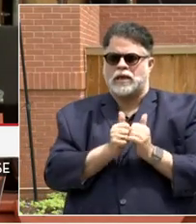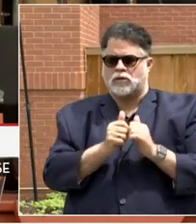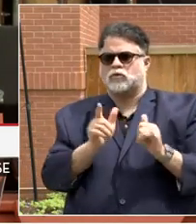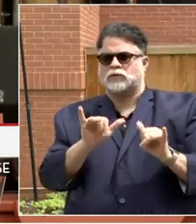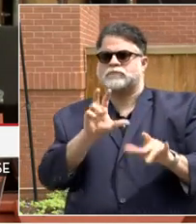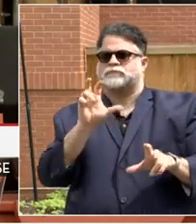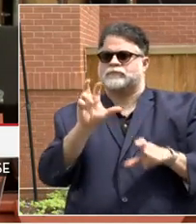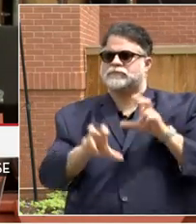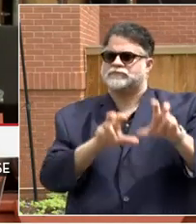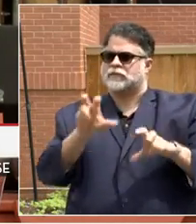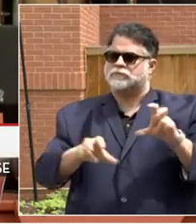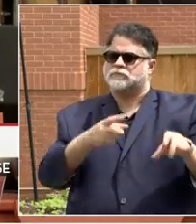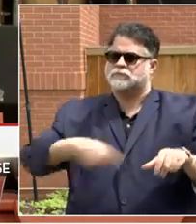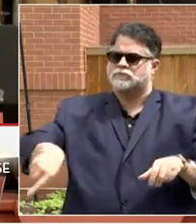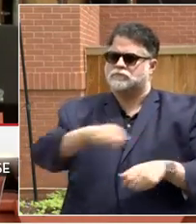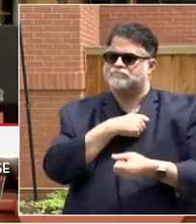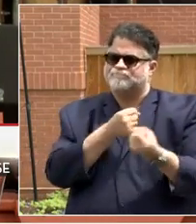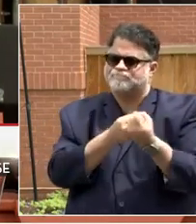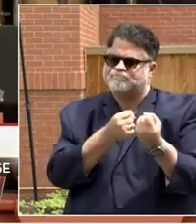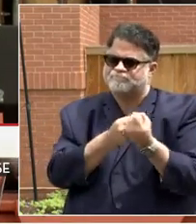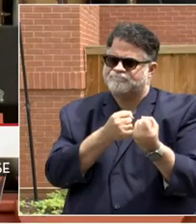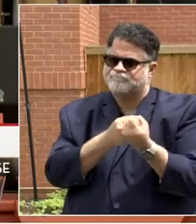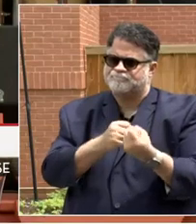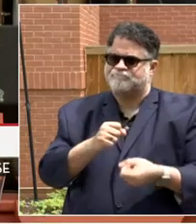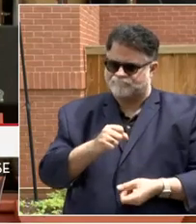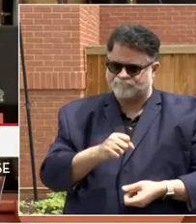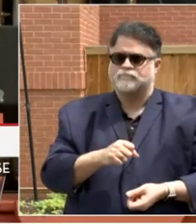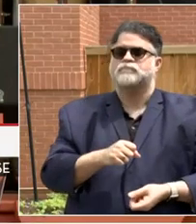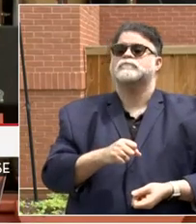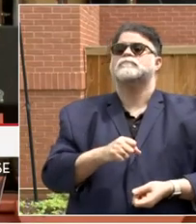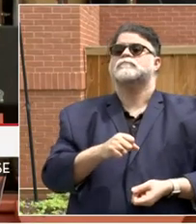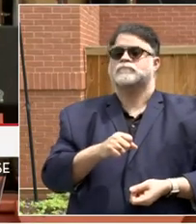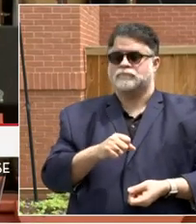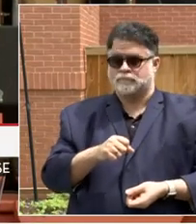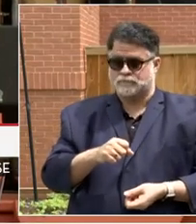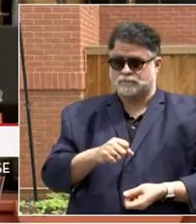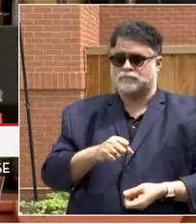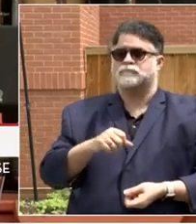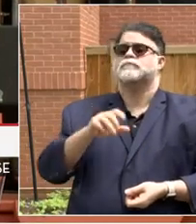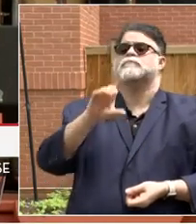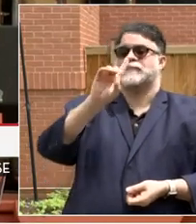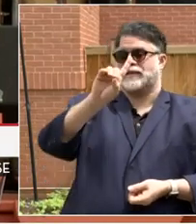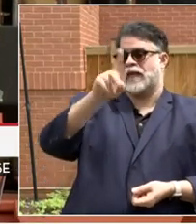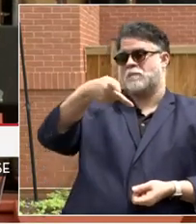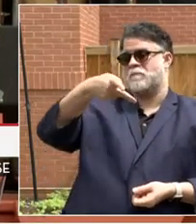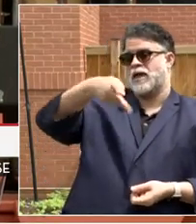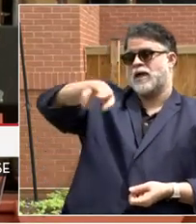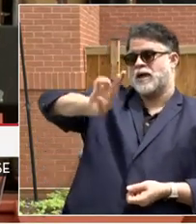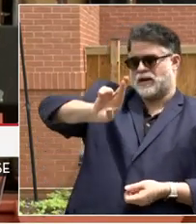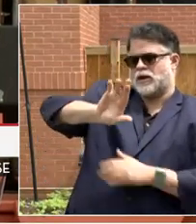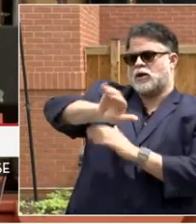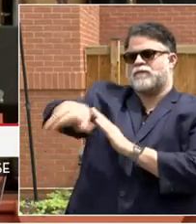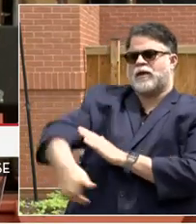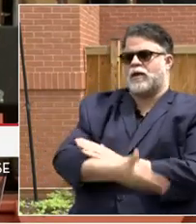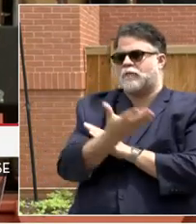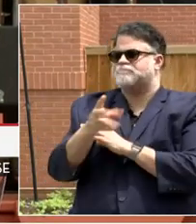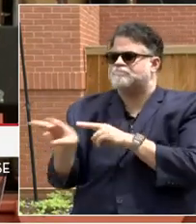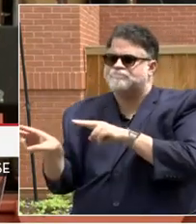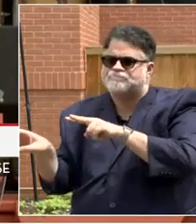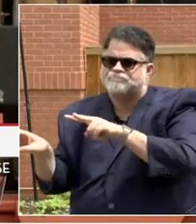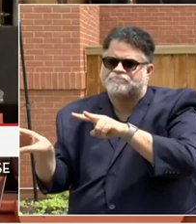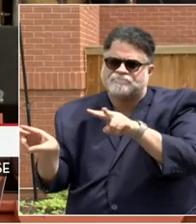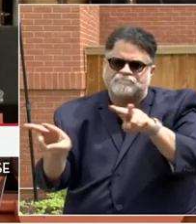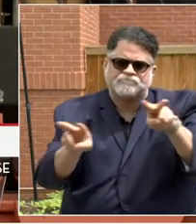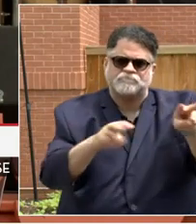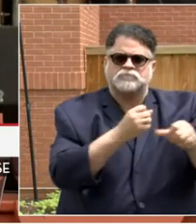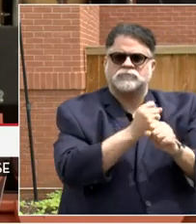that DPR is doing DPR all night in all 8 wards, and they will be making announcements about how